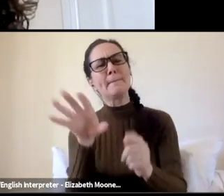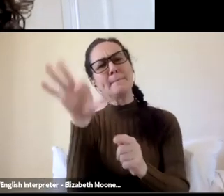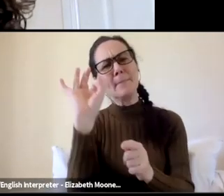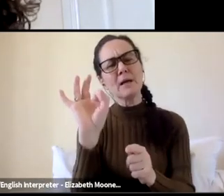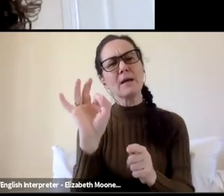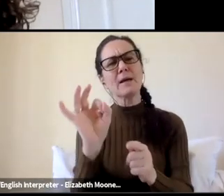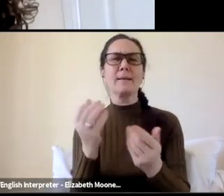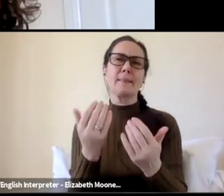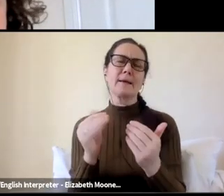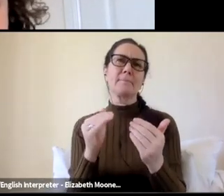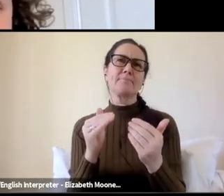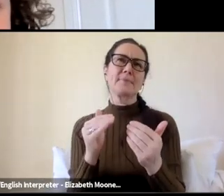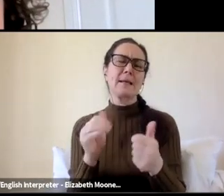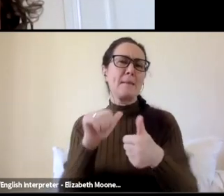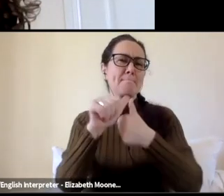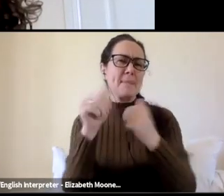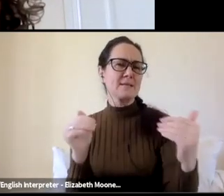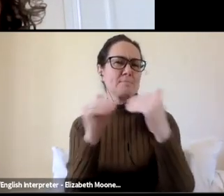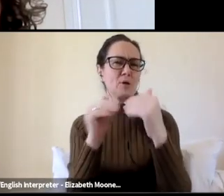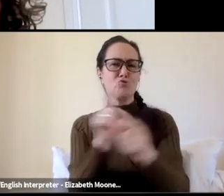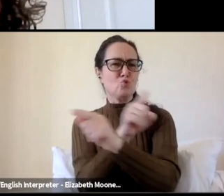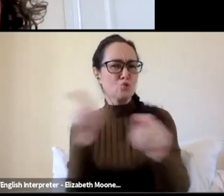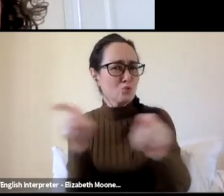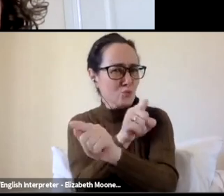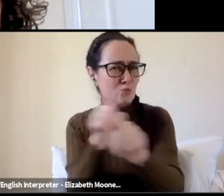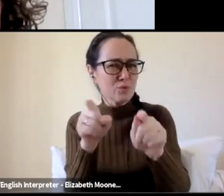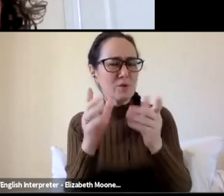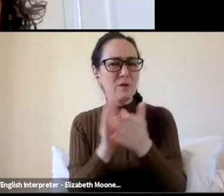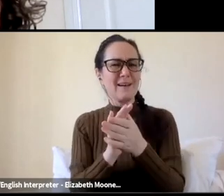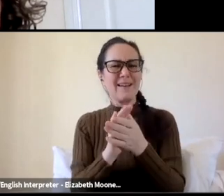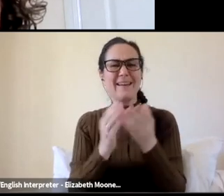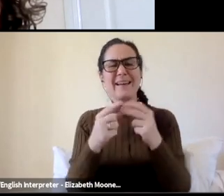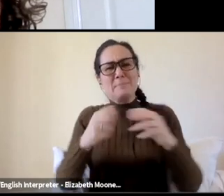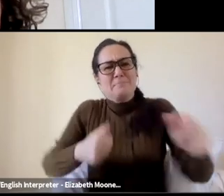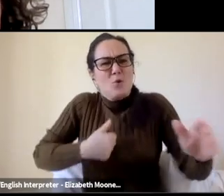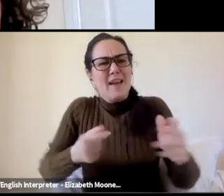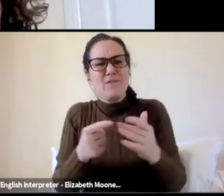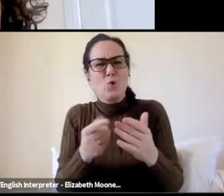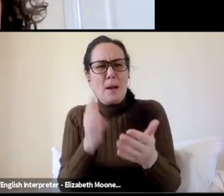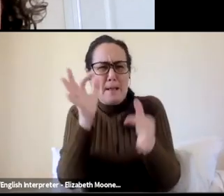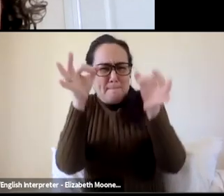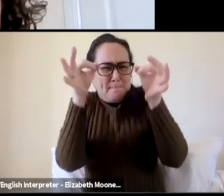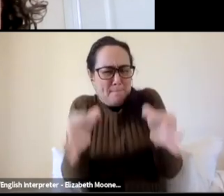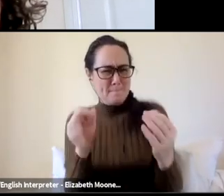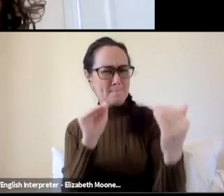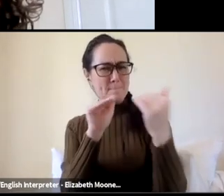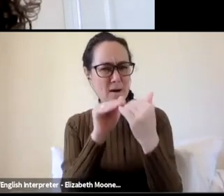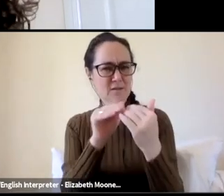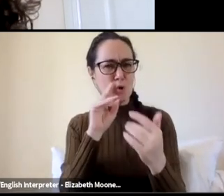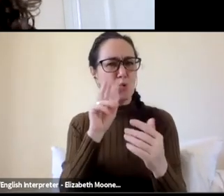meaningful to you. And apologies if you don't really see directly what you work in. So I'll just pop that one up and launch